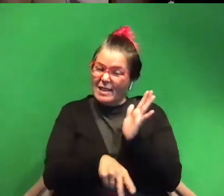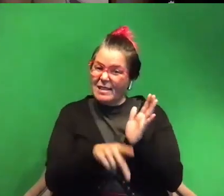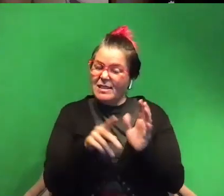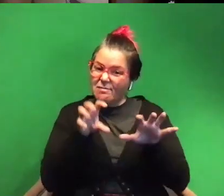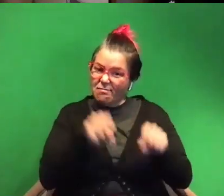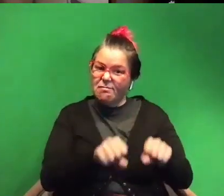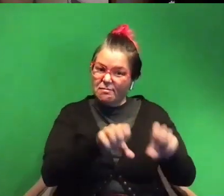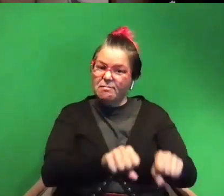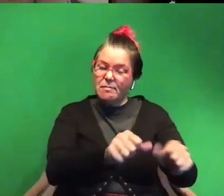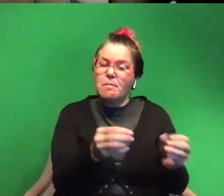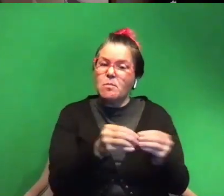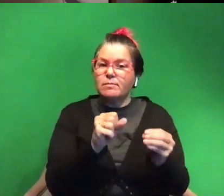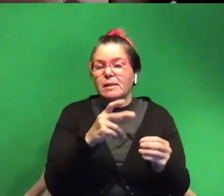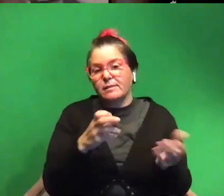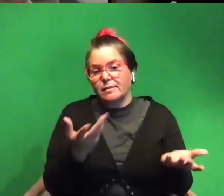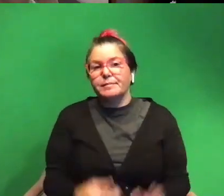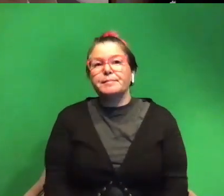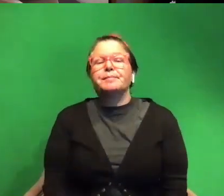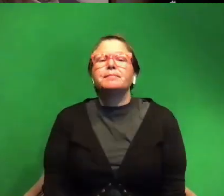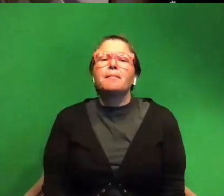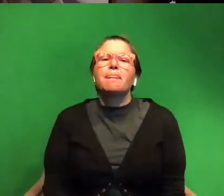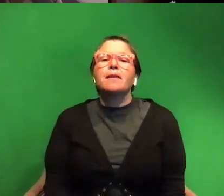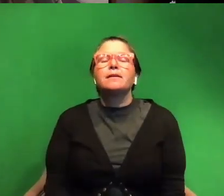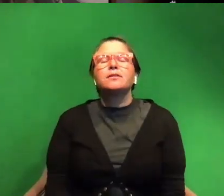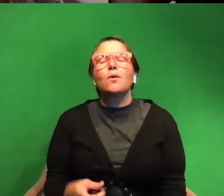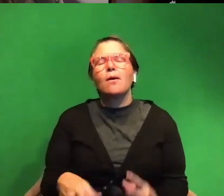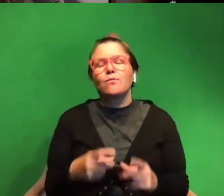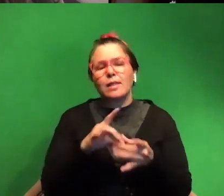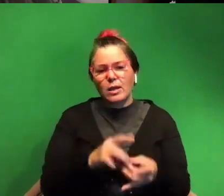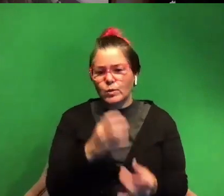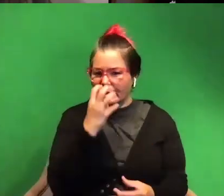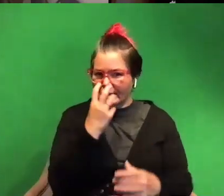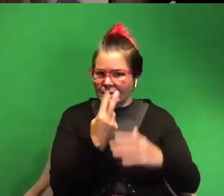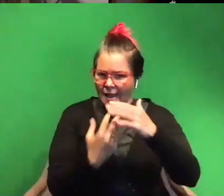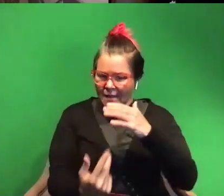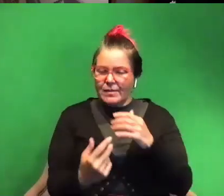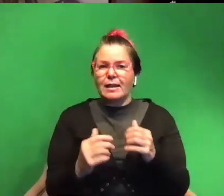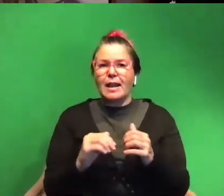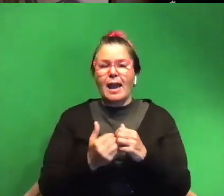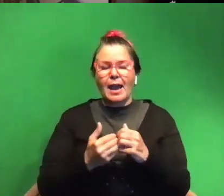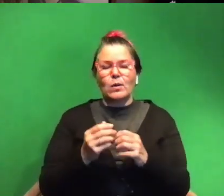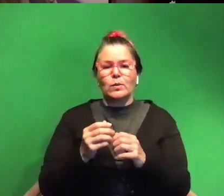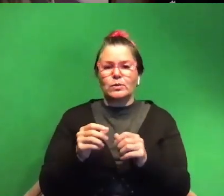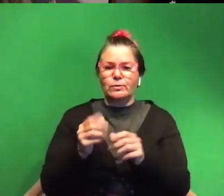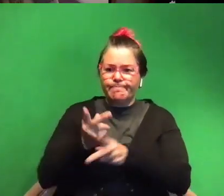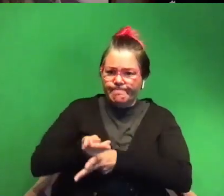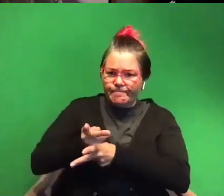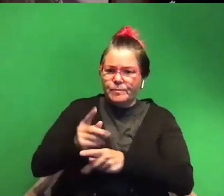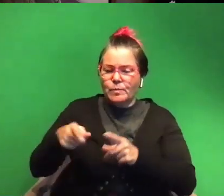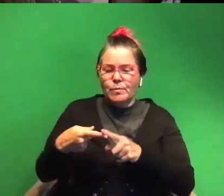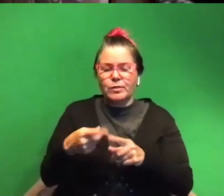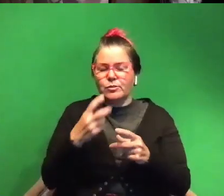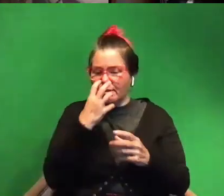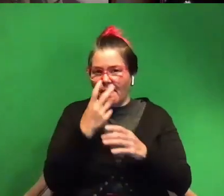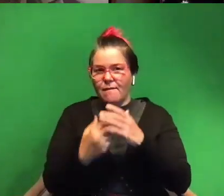more space. So the question about diving and how to keep reefs safe when diving, this is